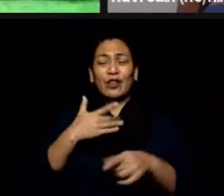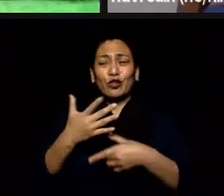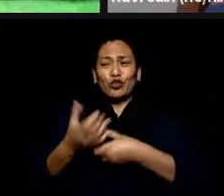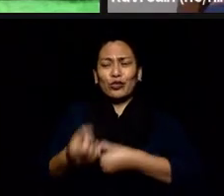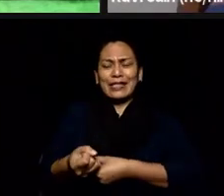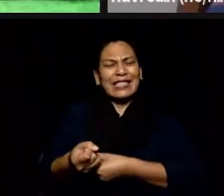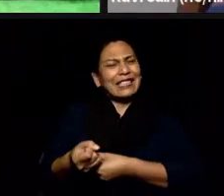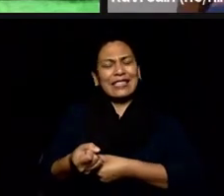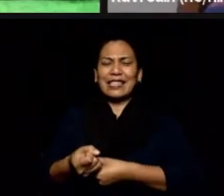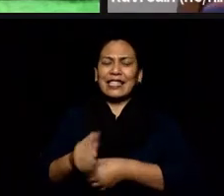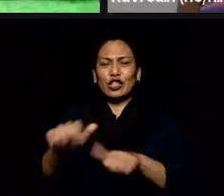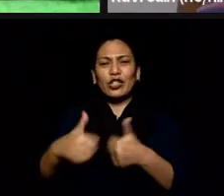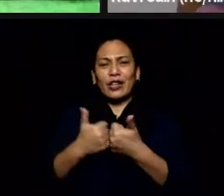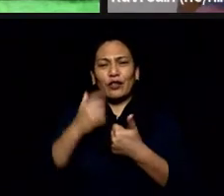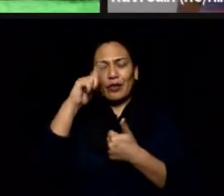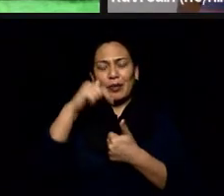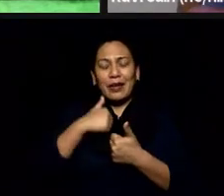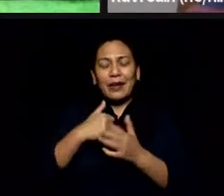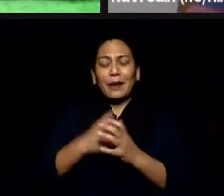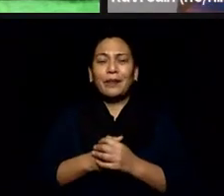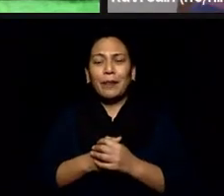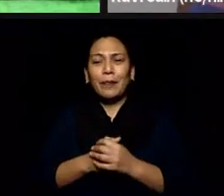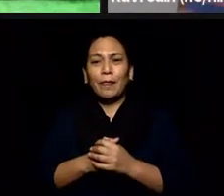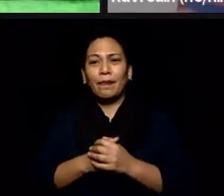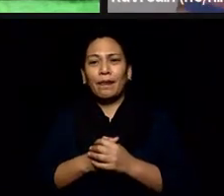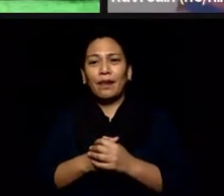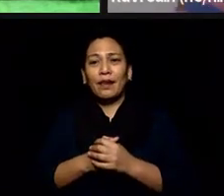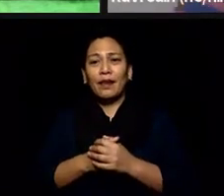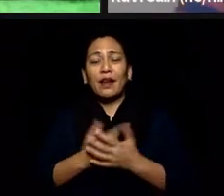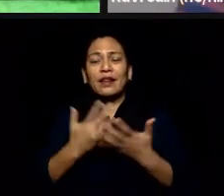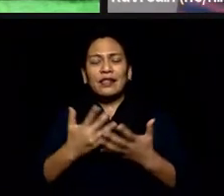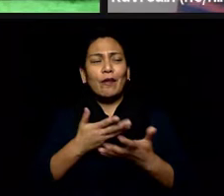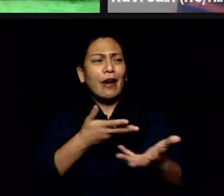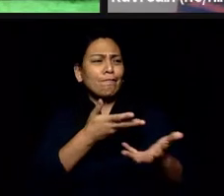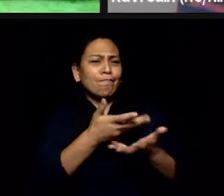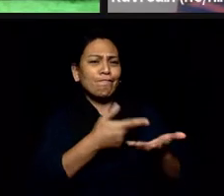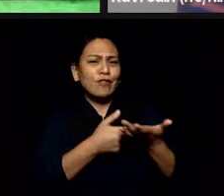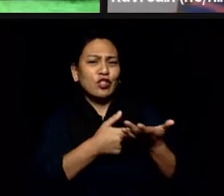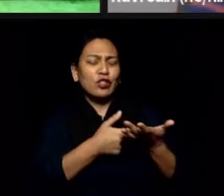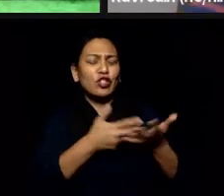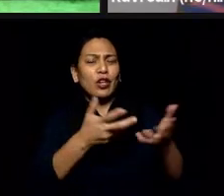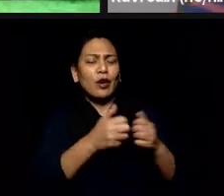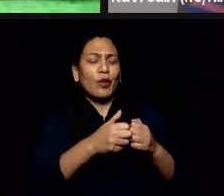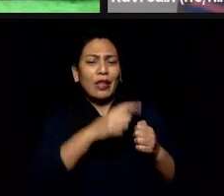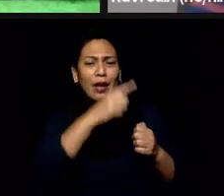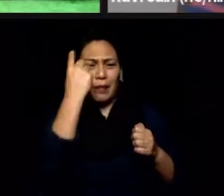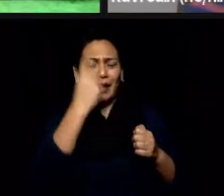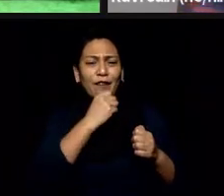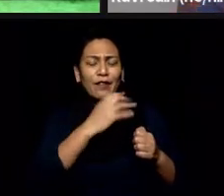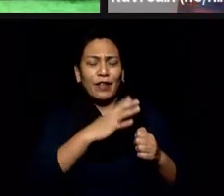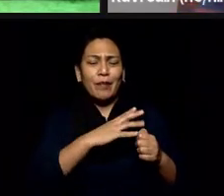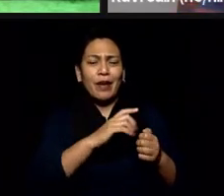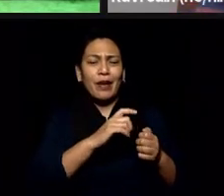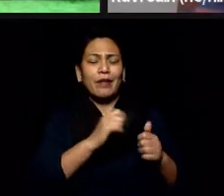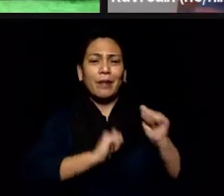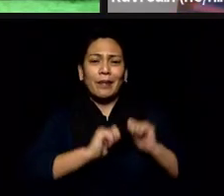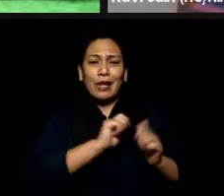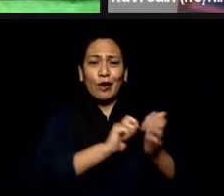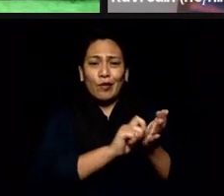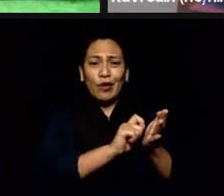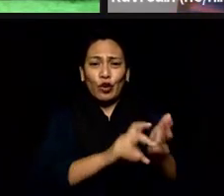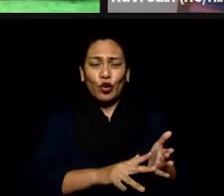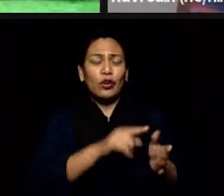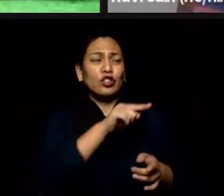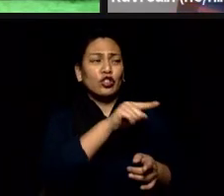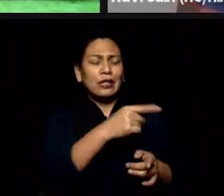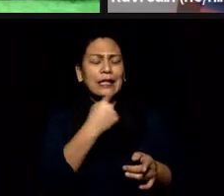And the thing I've been saying to folks, I was speaking to a Black female playwright who said, she illuminated it so